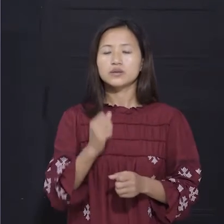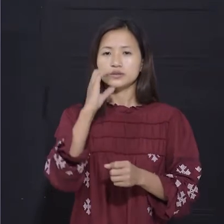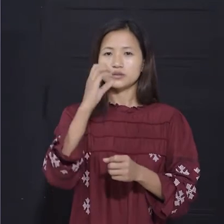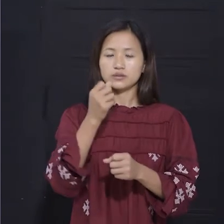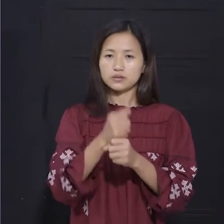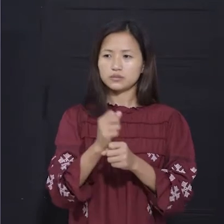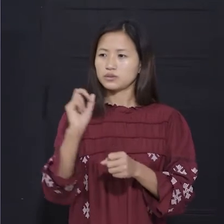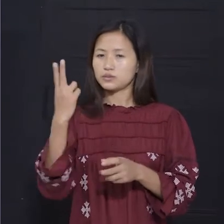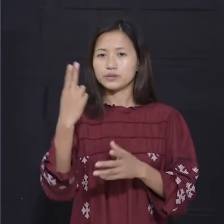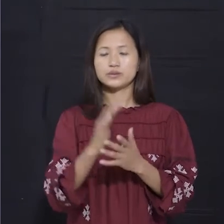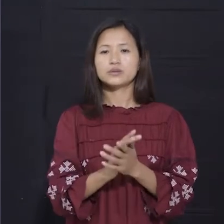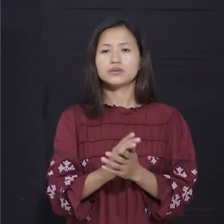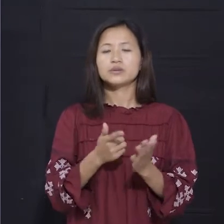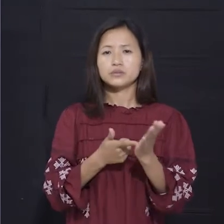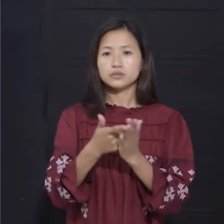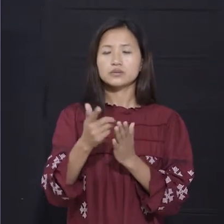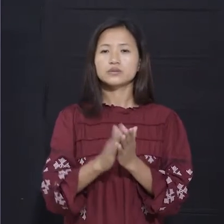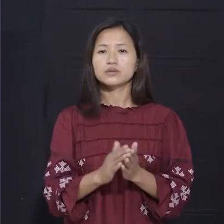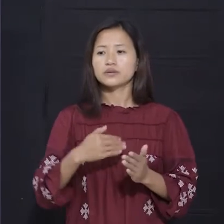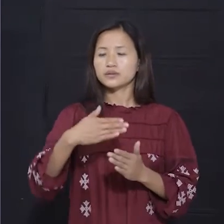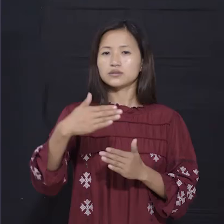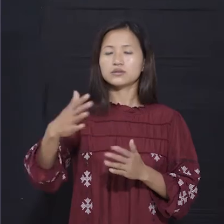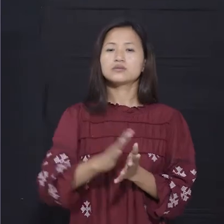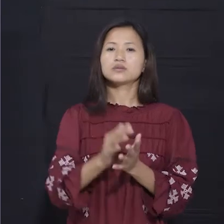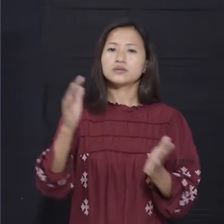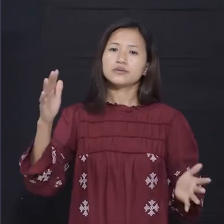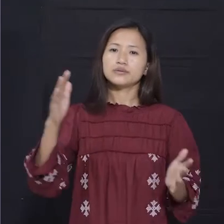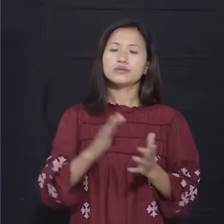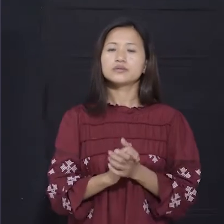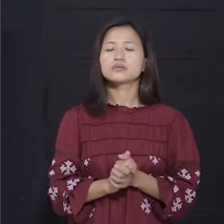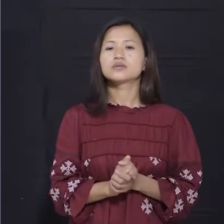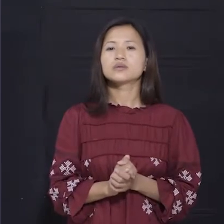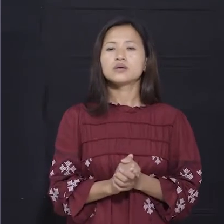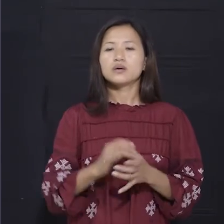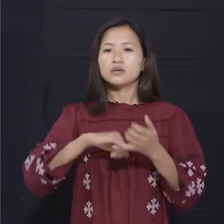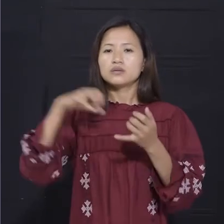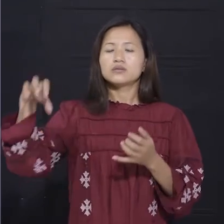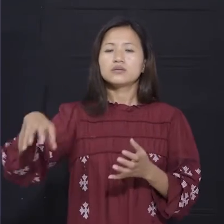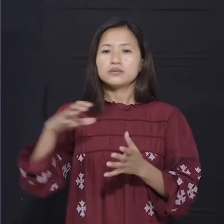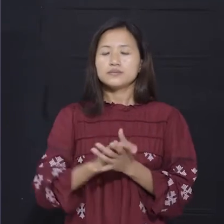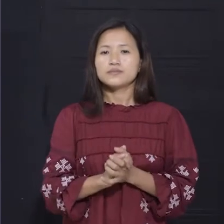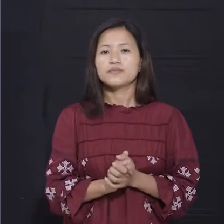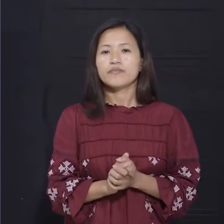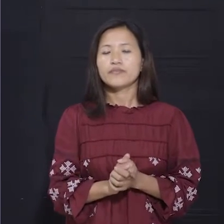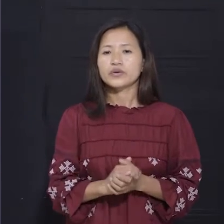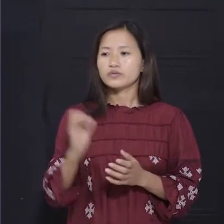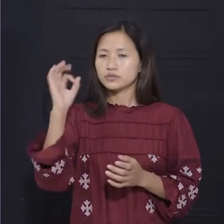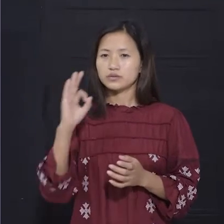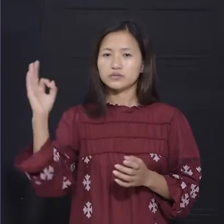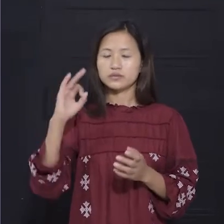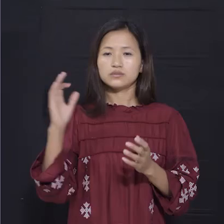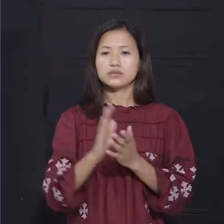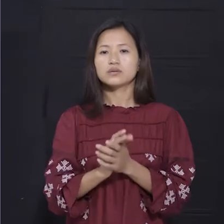Chandragupta II was the ruler, they were always annexing the states, they were always expanding the state. Even the officers,